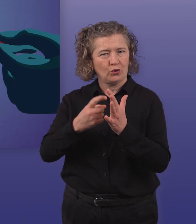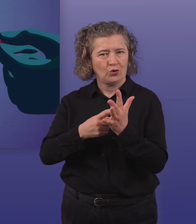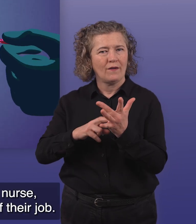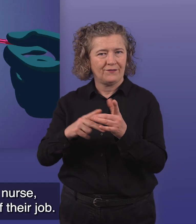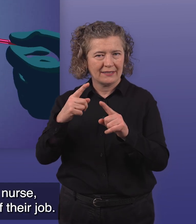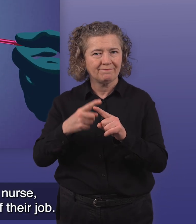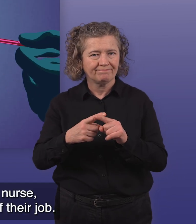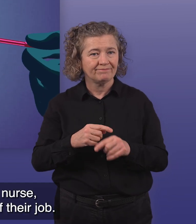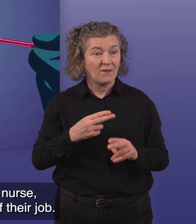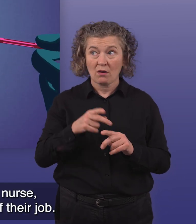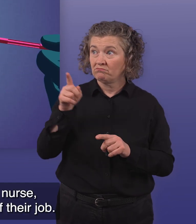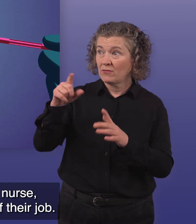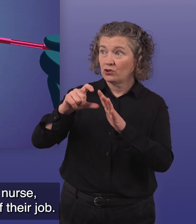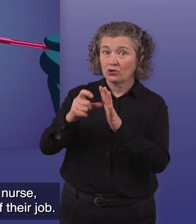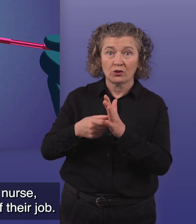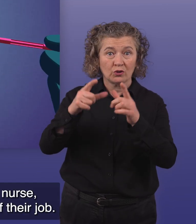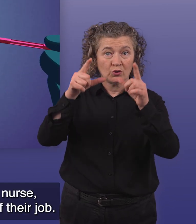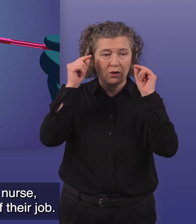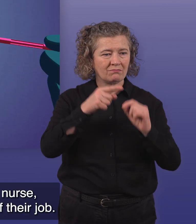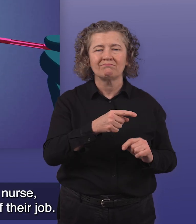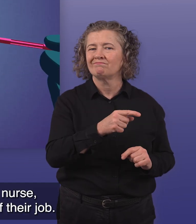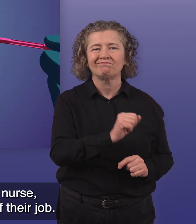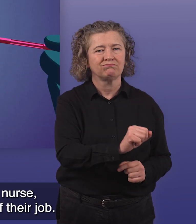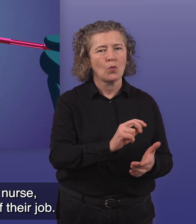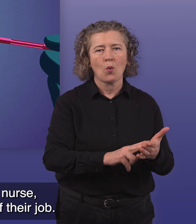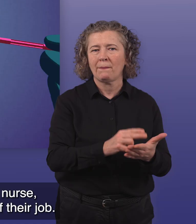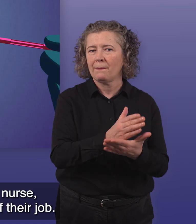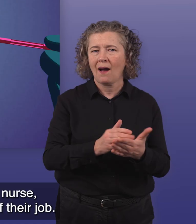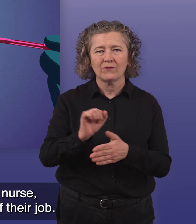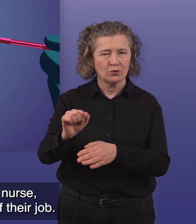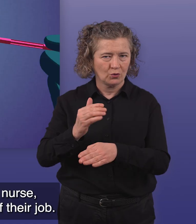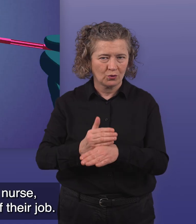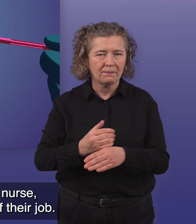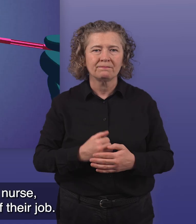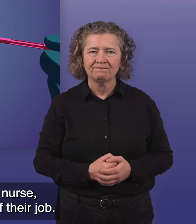have, and for the doctor or nurse, it is a very normal part of their job.